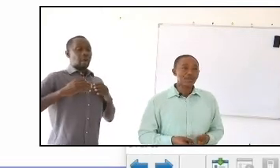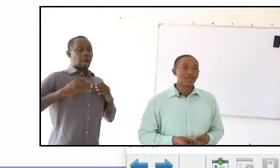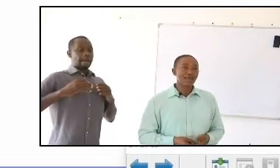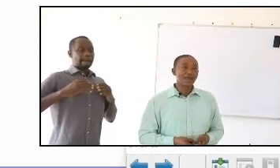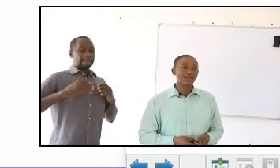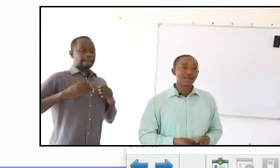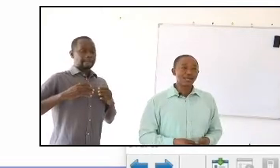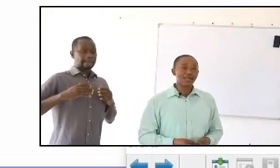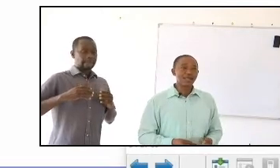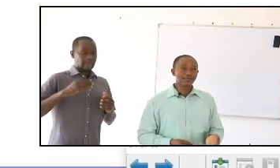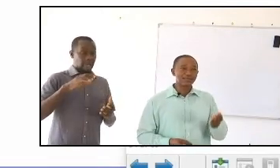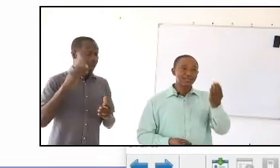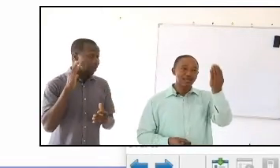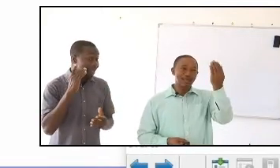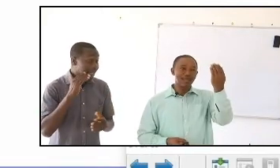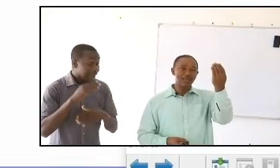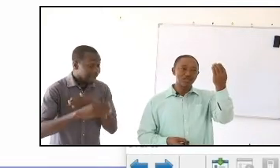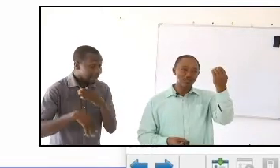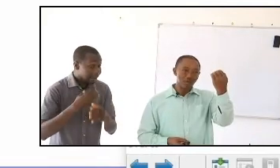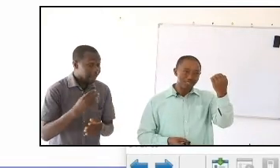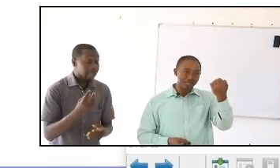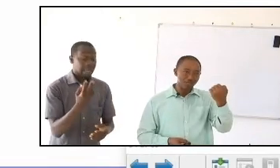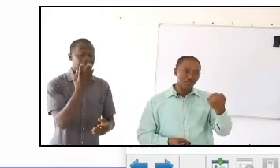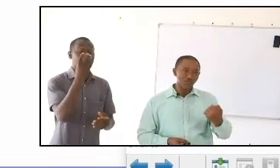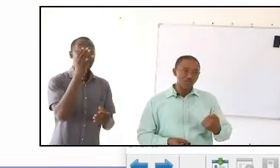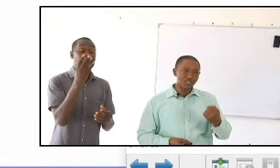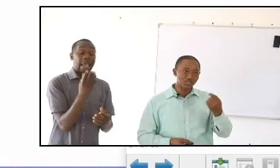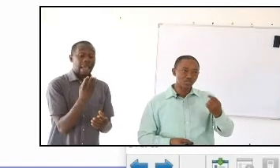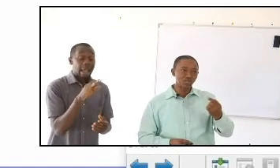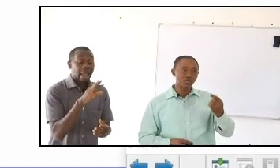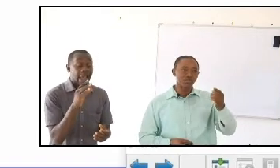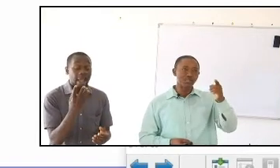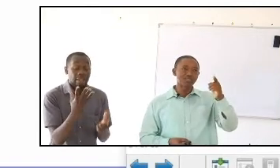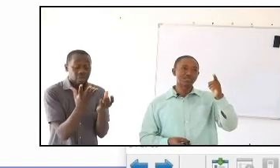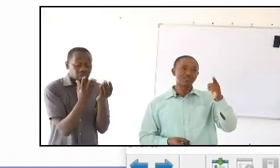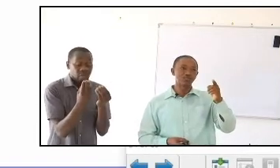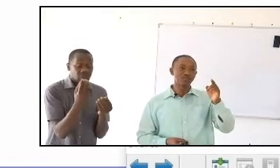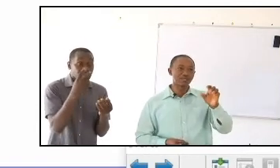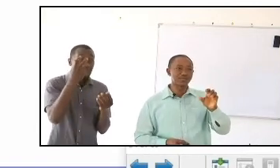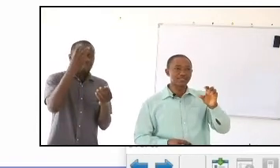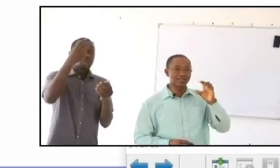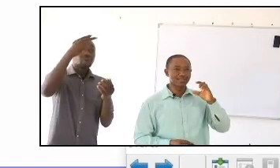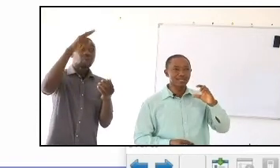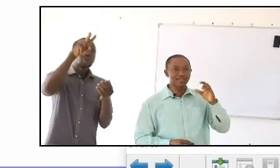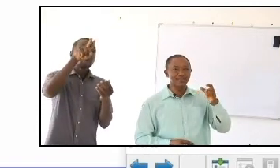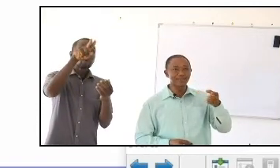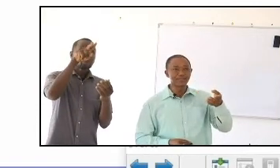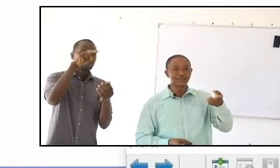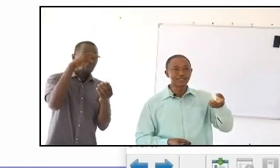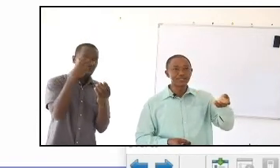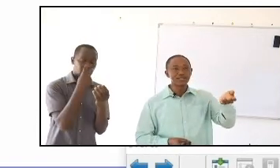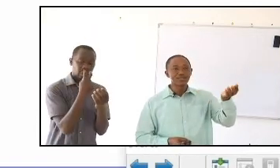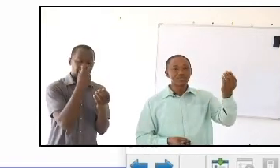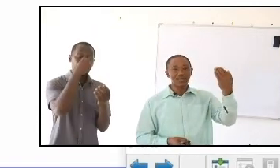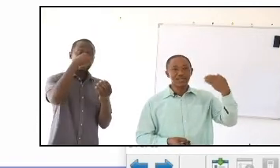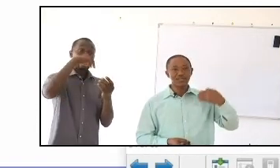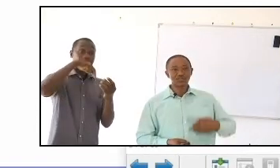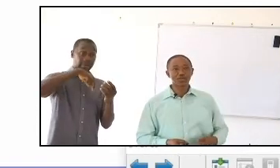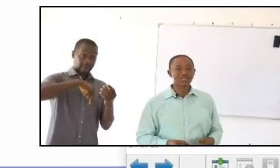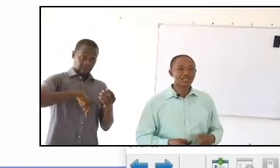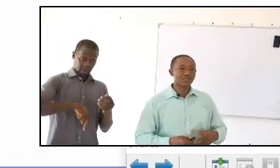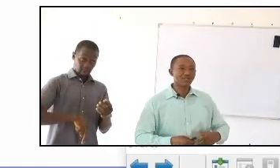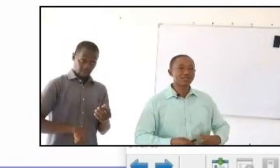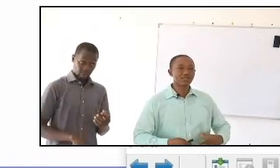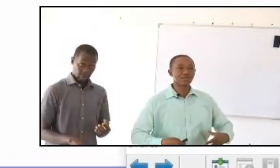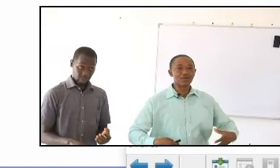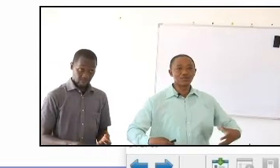up. And when that happens, air is sucked in through the tube. You can see the tube there represents the trachea, okay? So air is